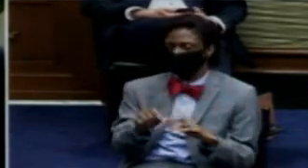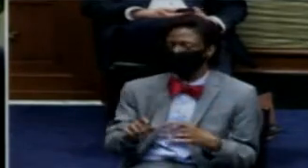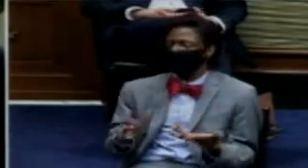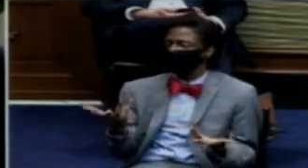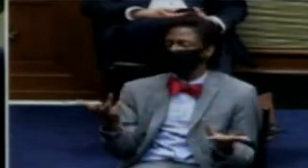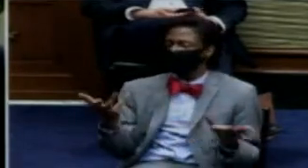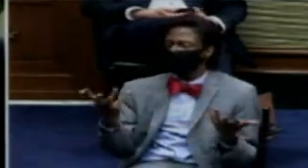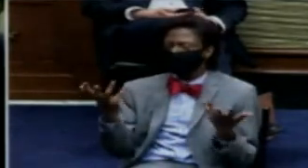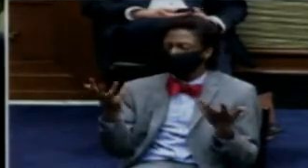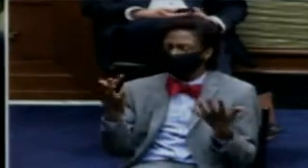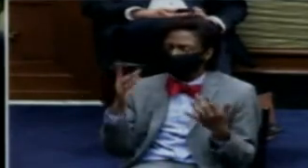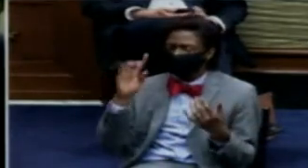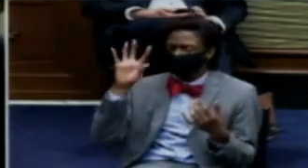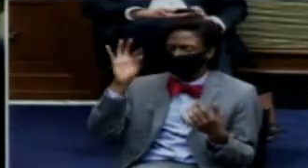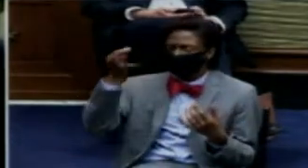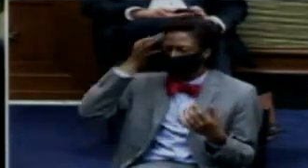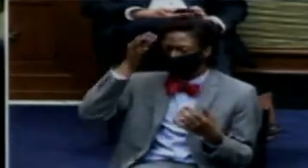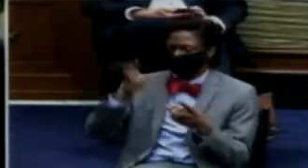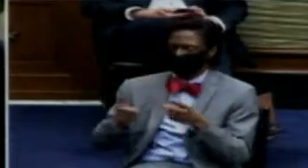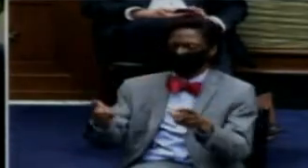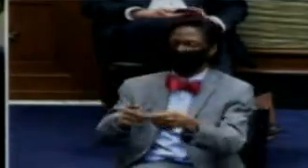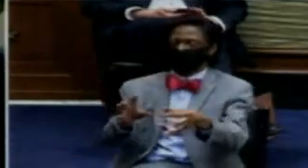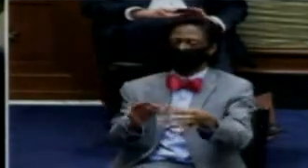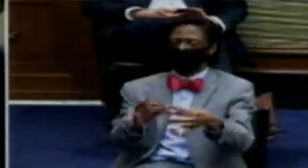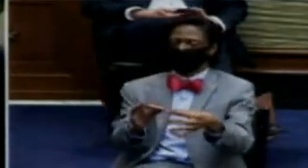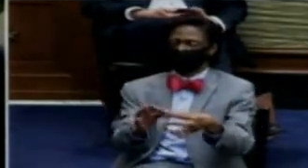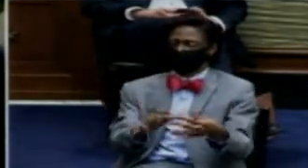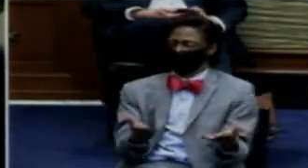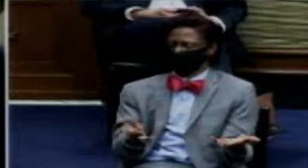federal district mentioned in Article 1, Section